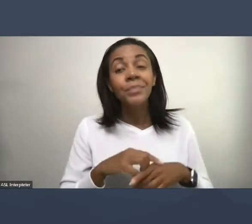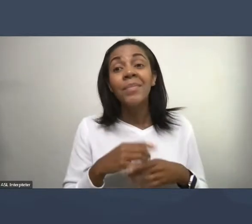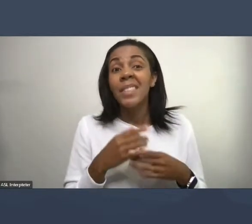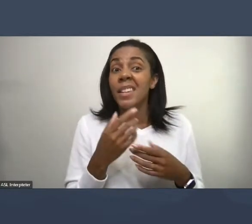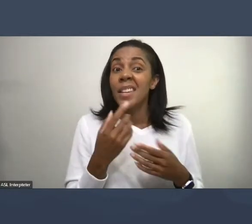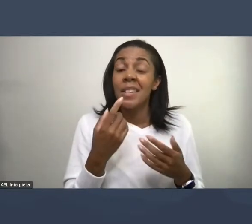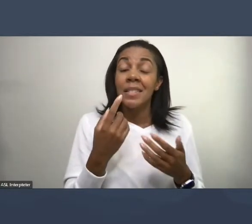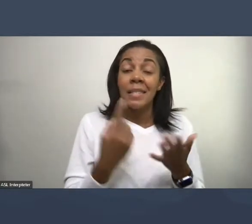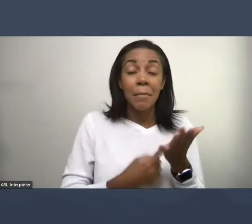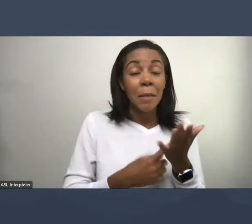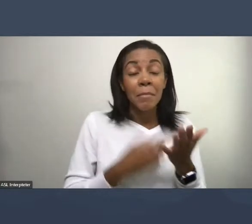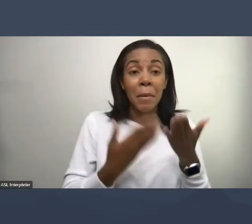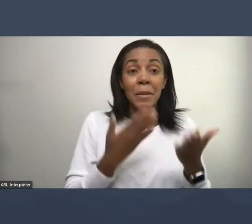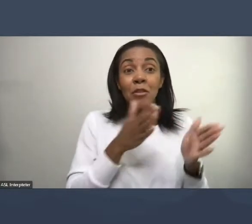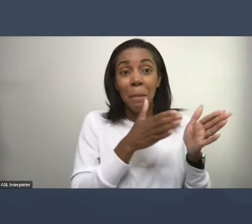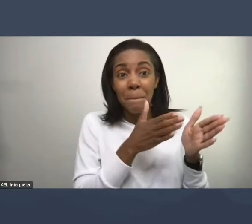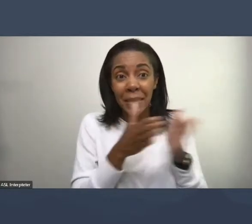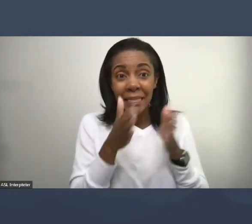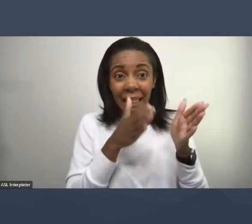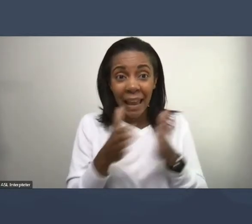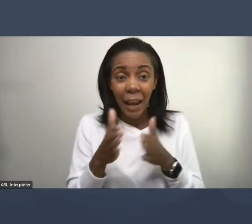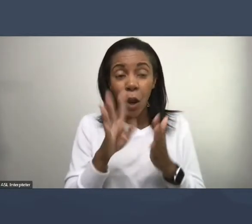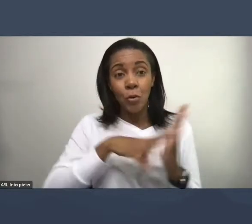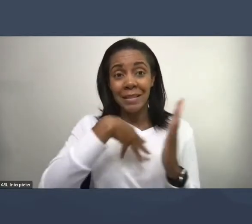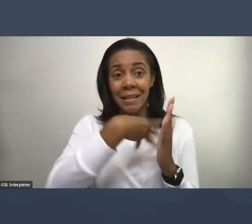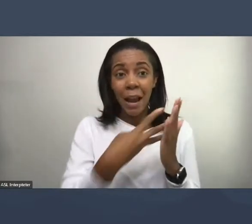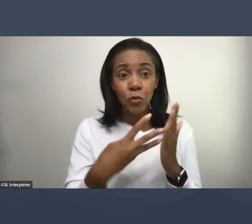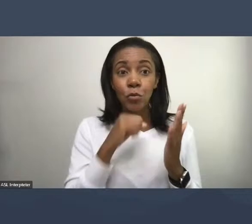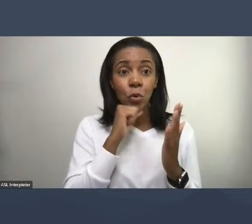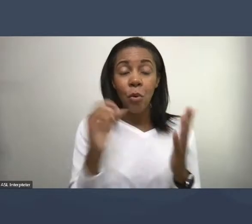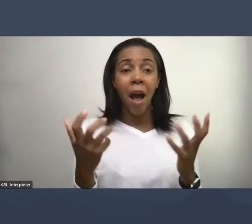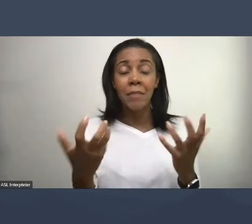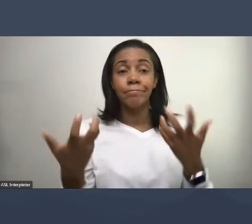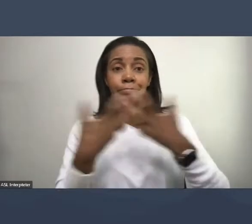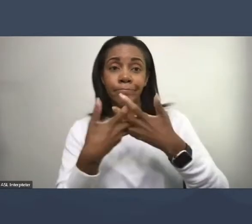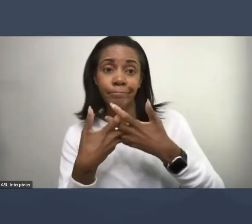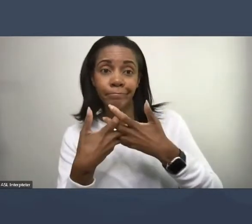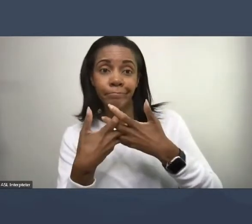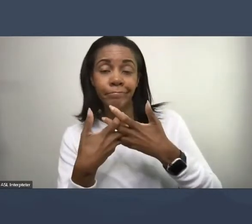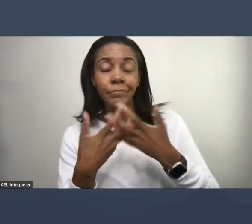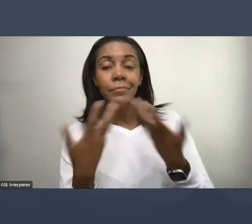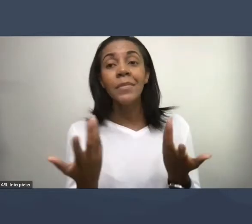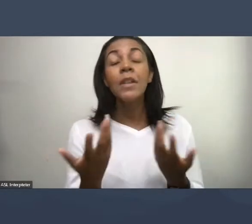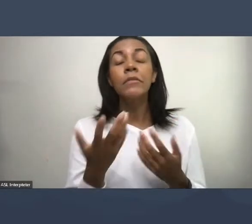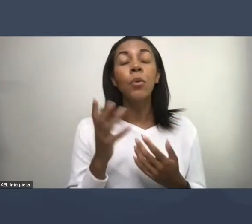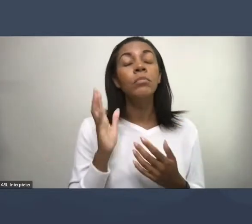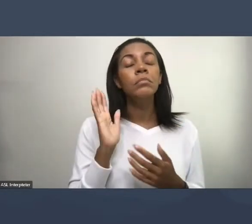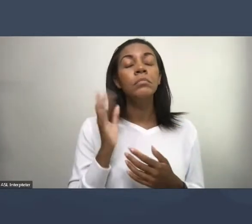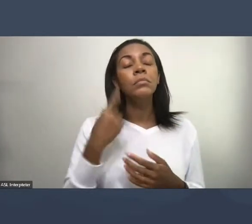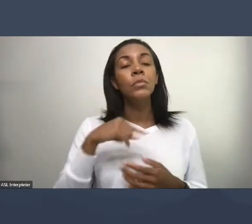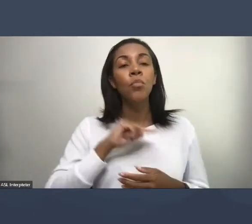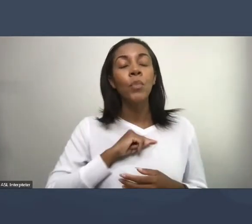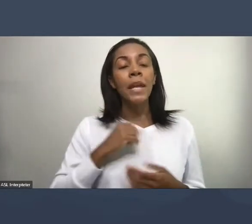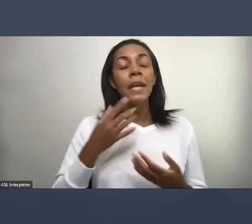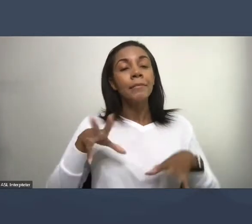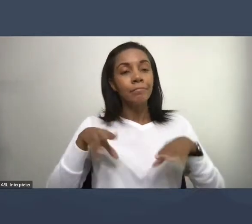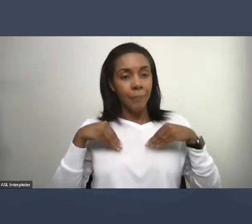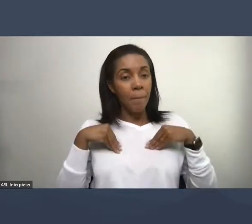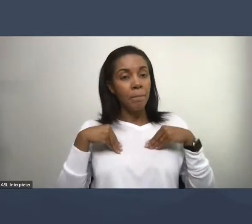planning. We had where our schedules were not coordinated well. We take ownership for those times when that has happened at